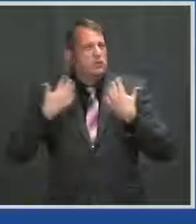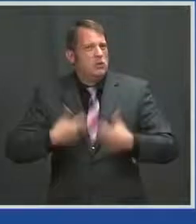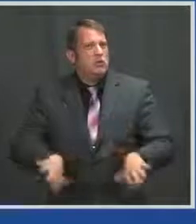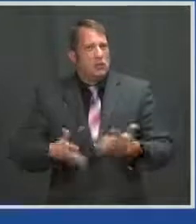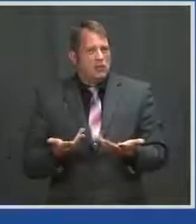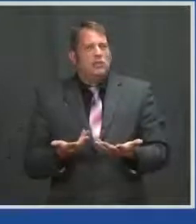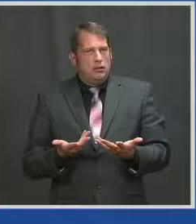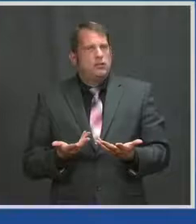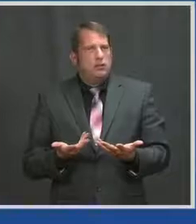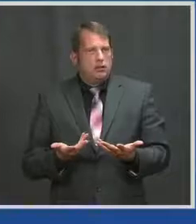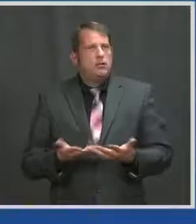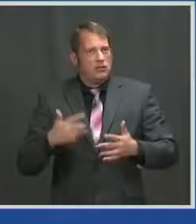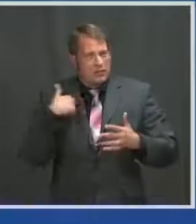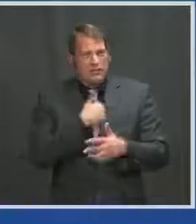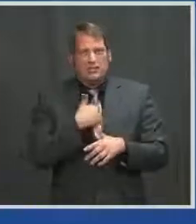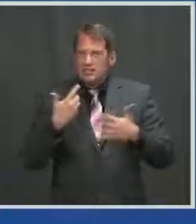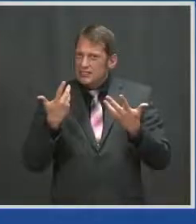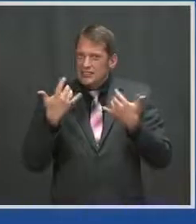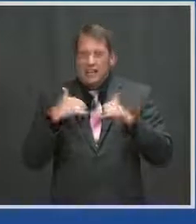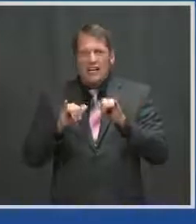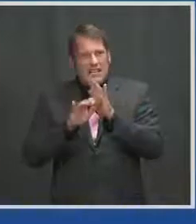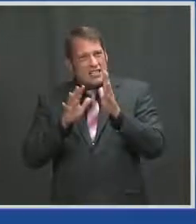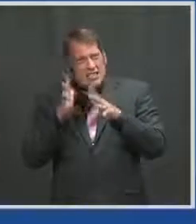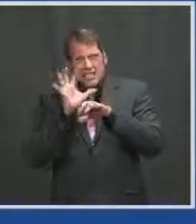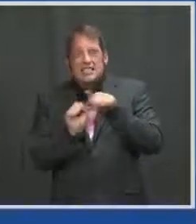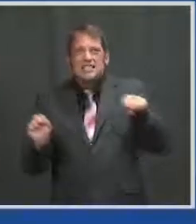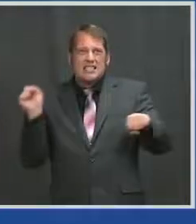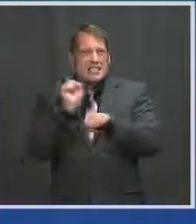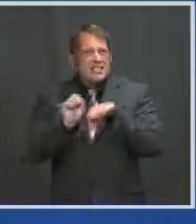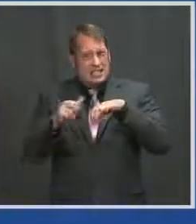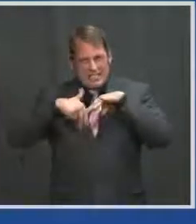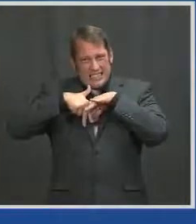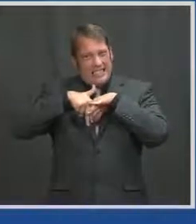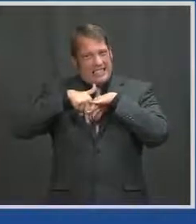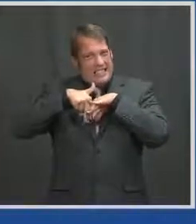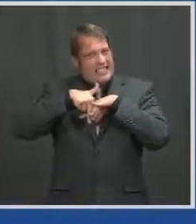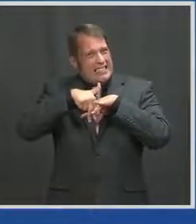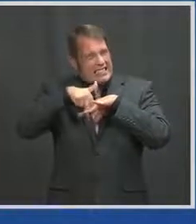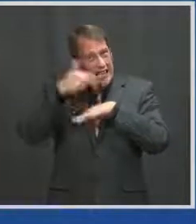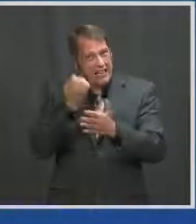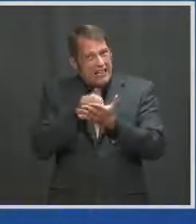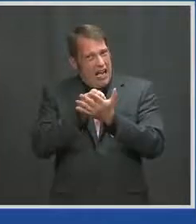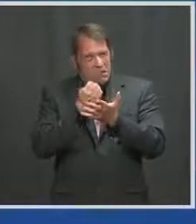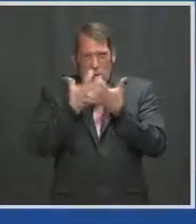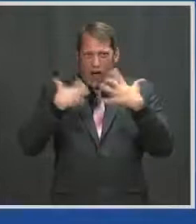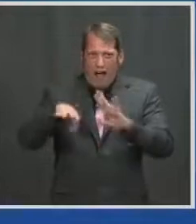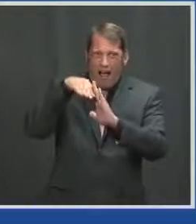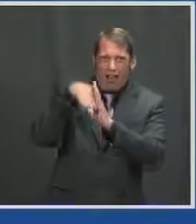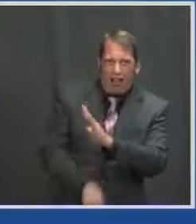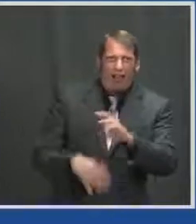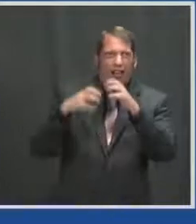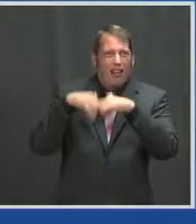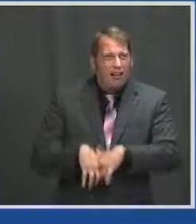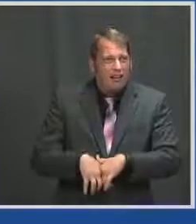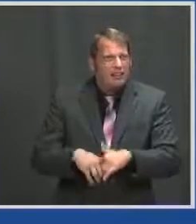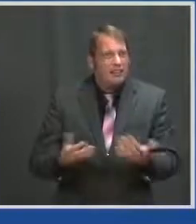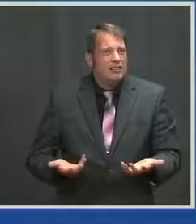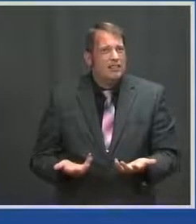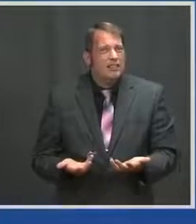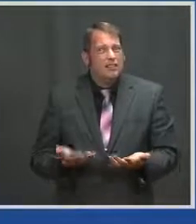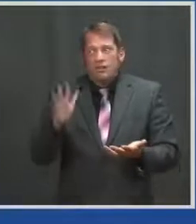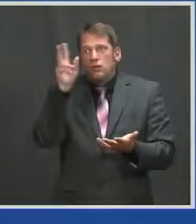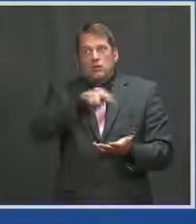collapse that cost us 22 million jobs. Let me say that again. It cost